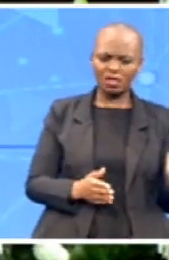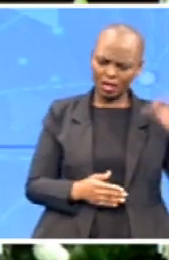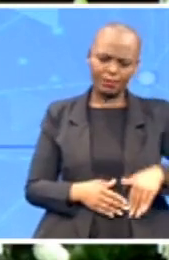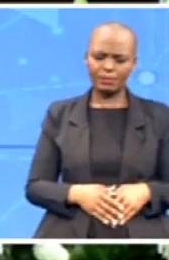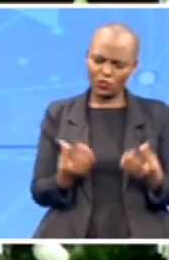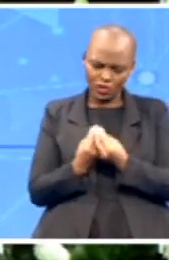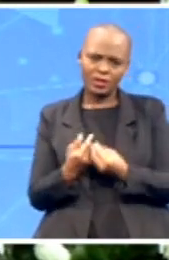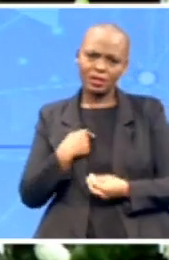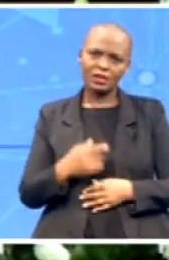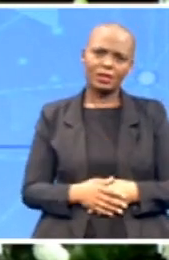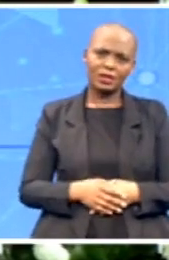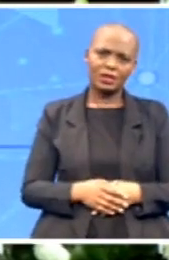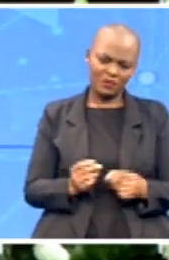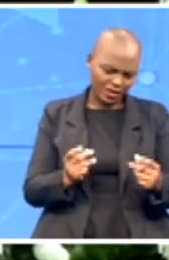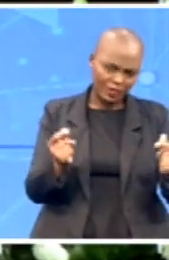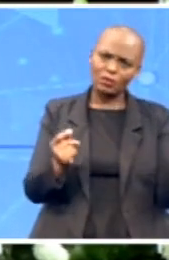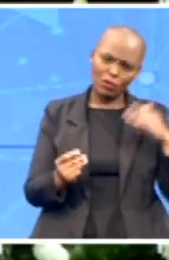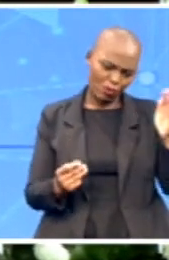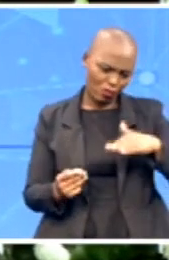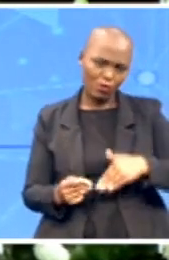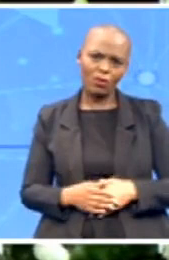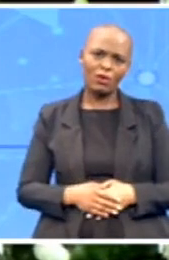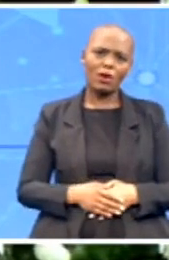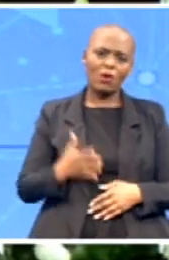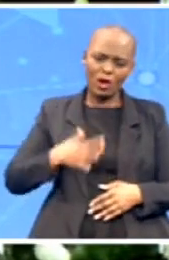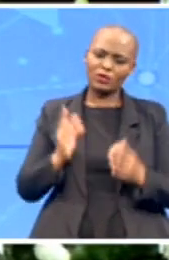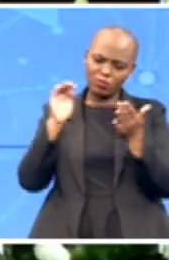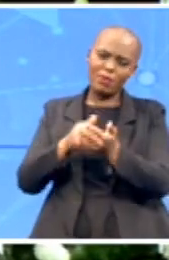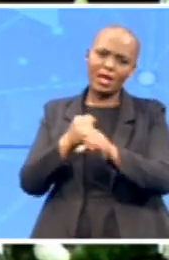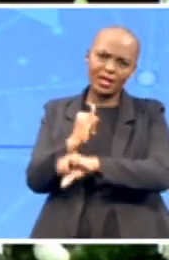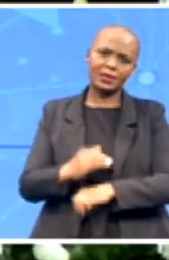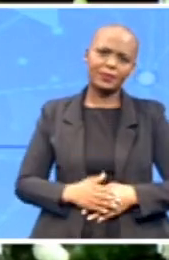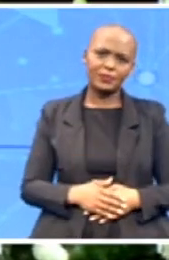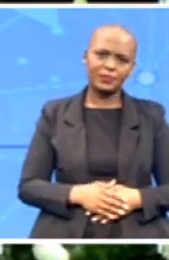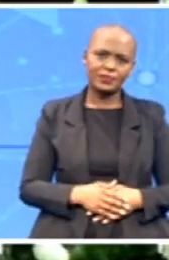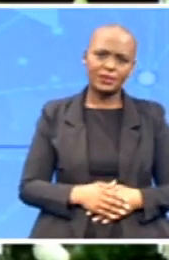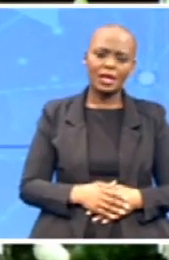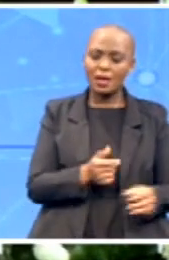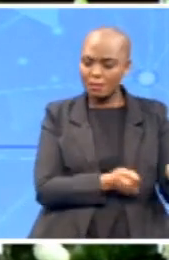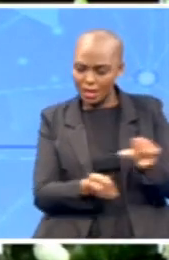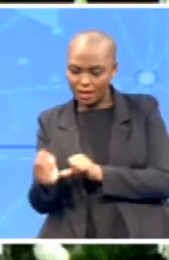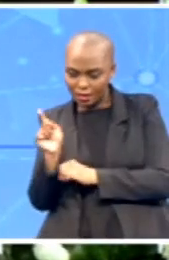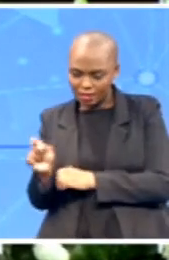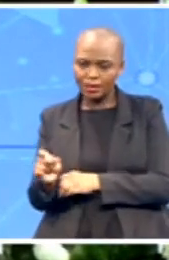No, let's go to a tree. Then we went back to that boy. Then he said to me,